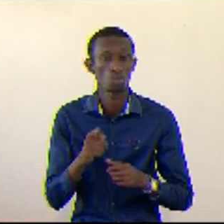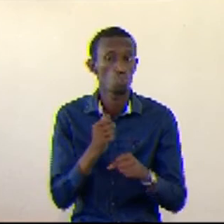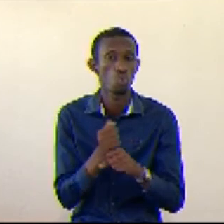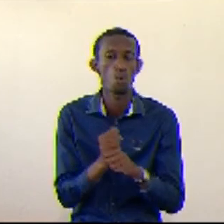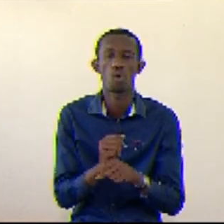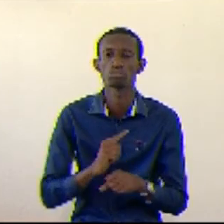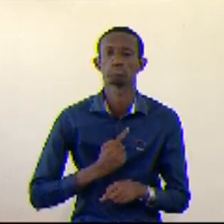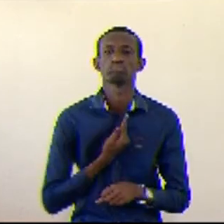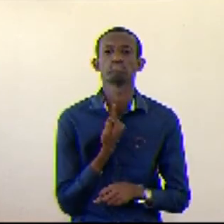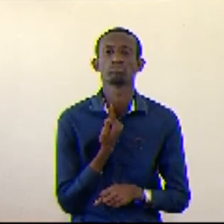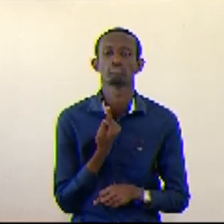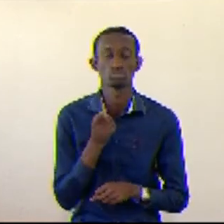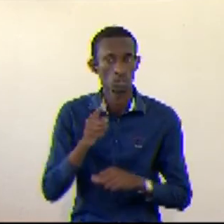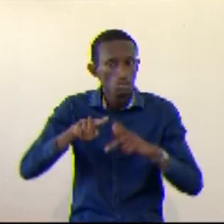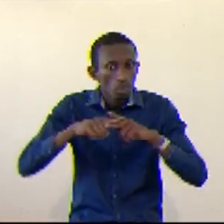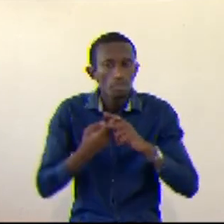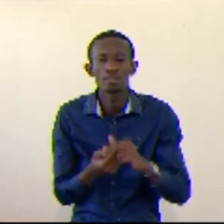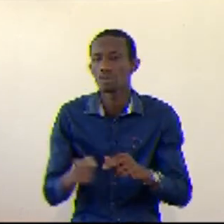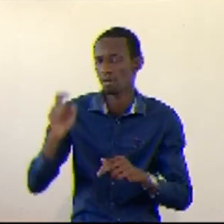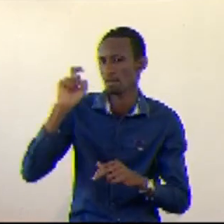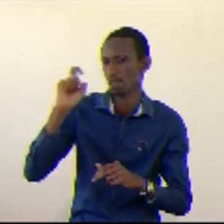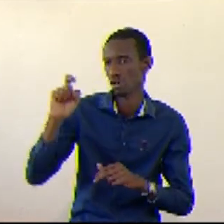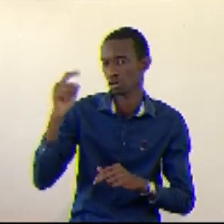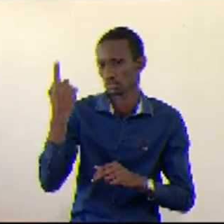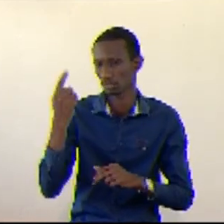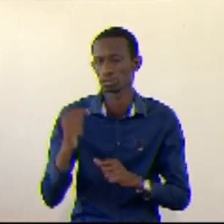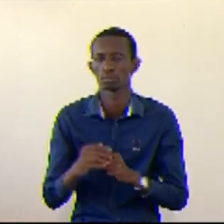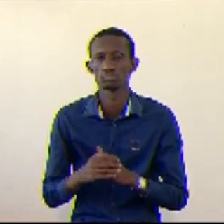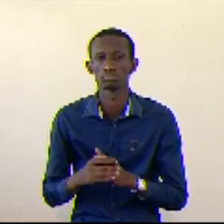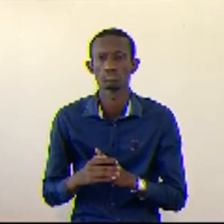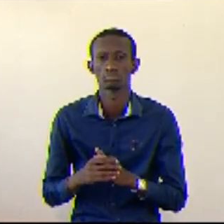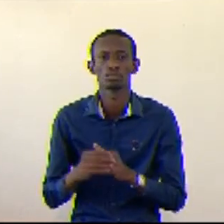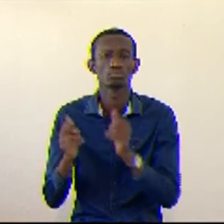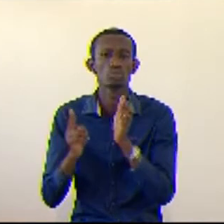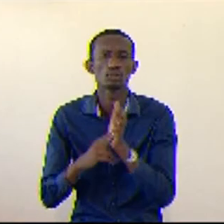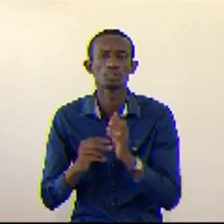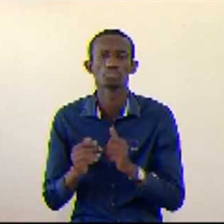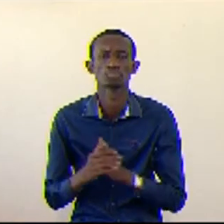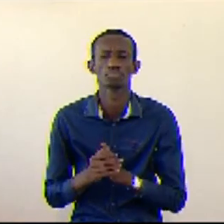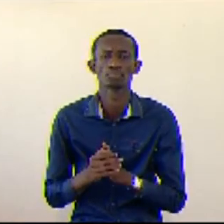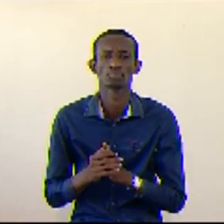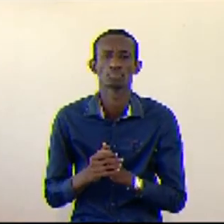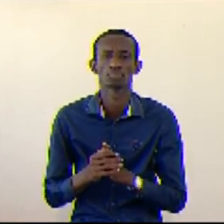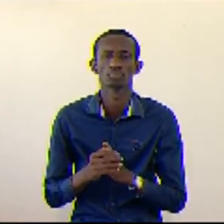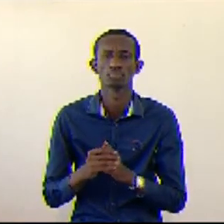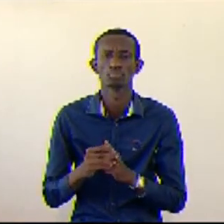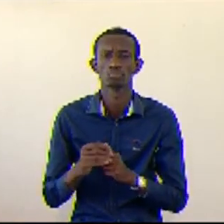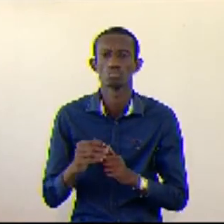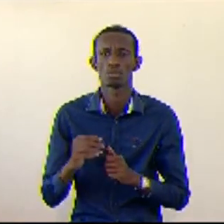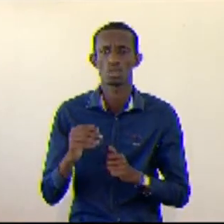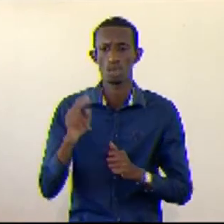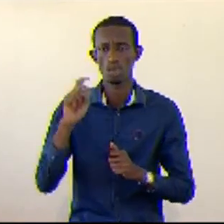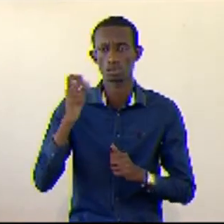Starting with x1 equals to, find the third approximation, x3, to the root of that